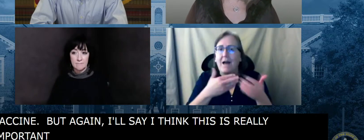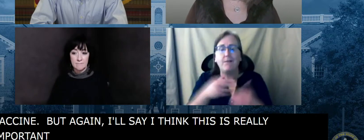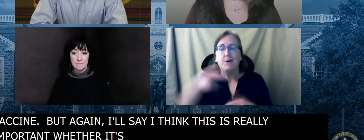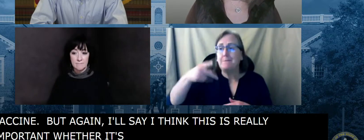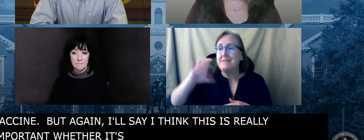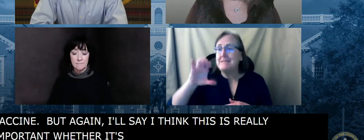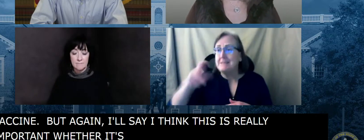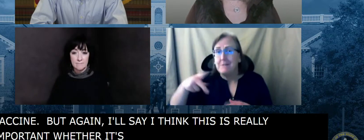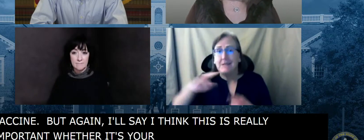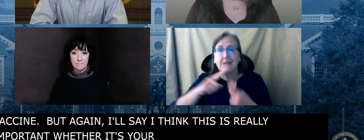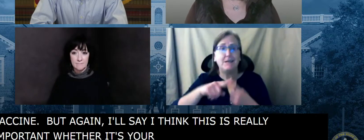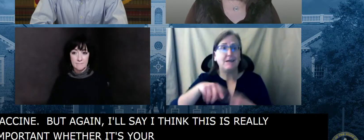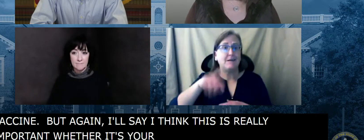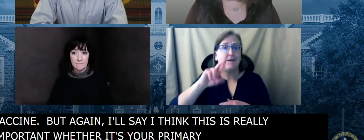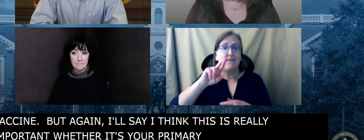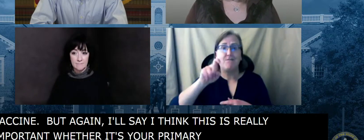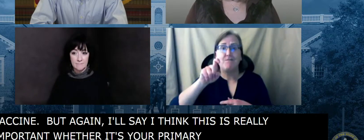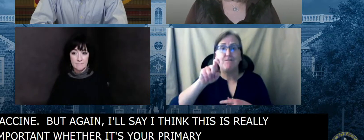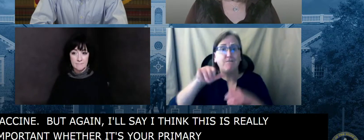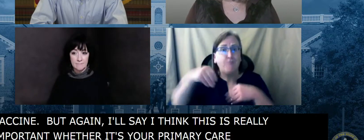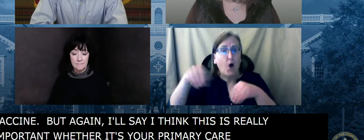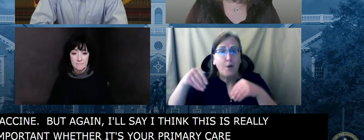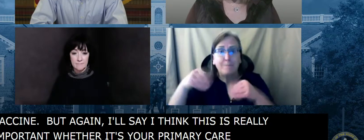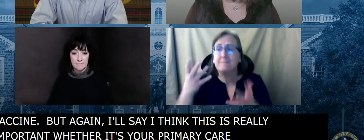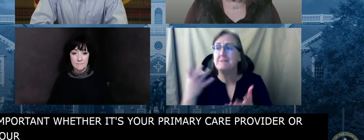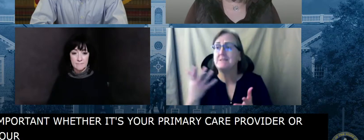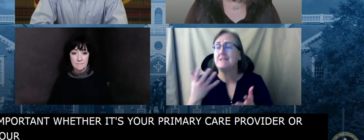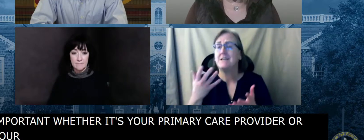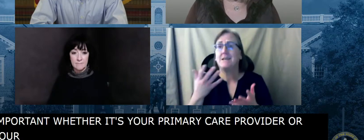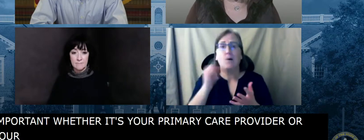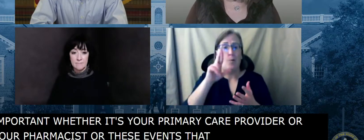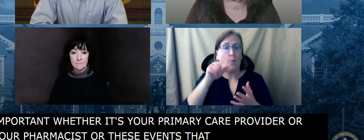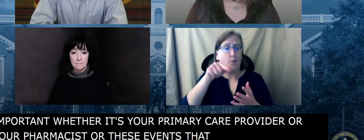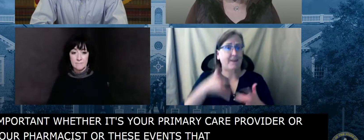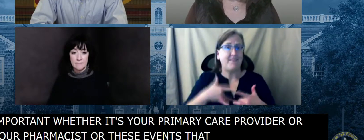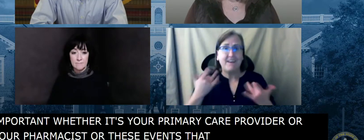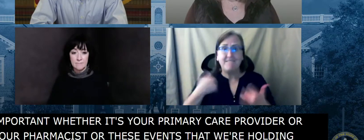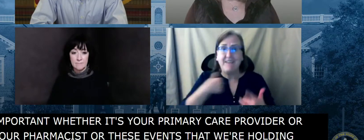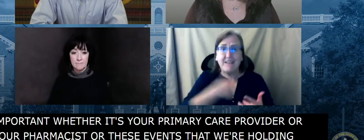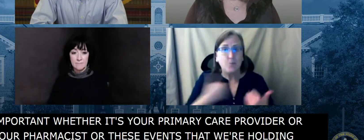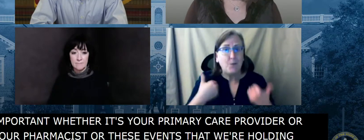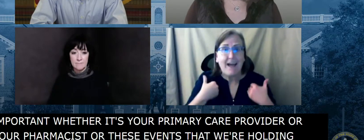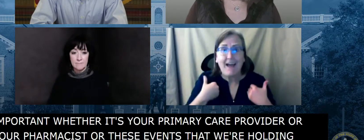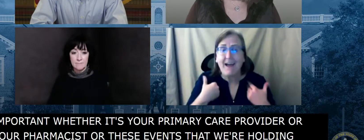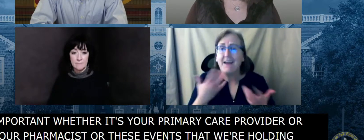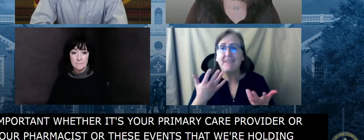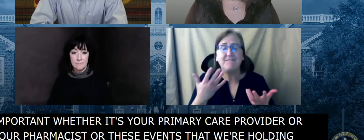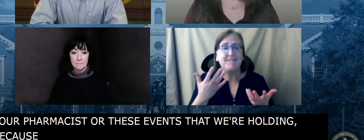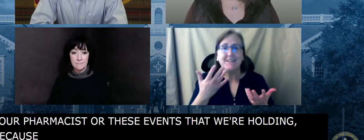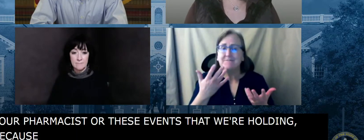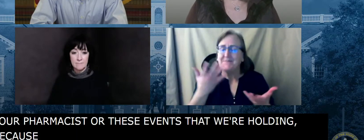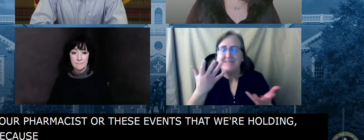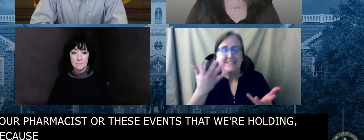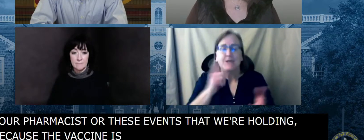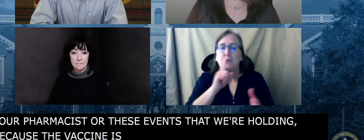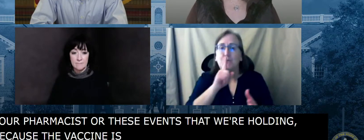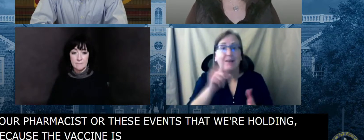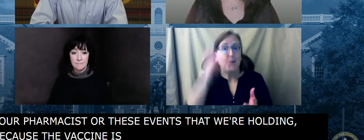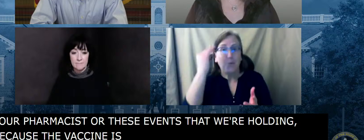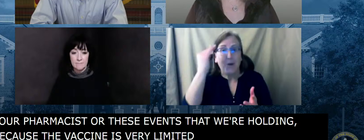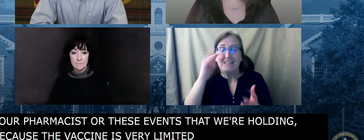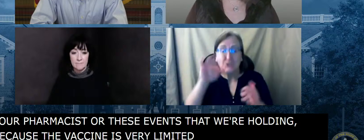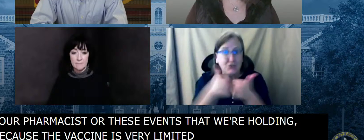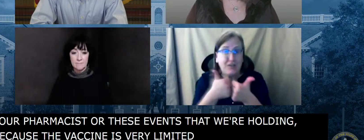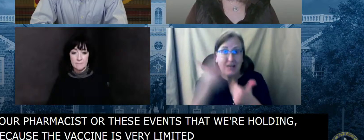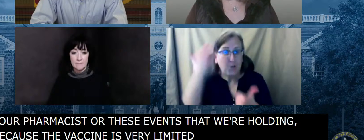your pharmacist or these events that we're holding, because the vaccine is very limited right now, it can be